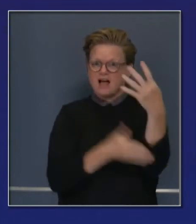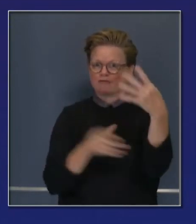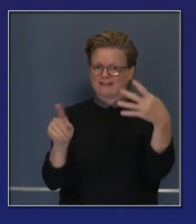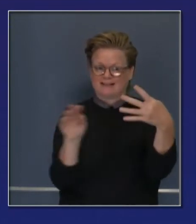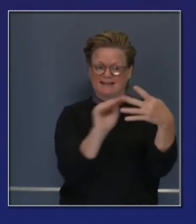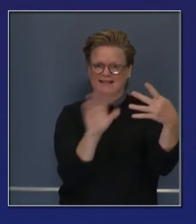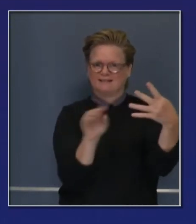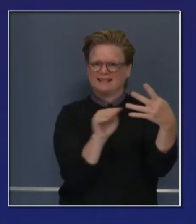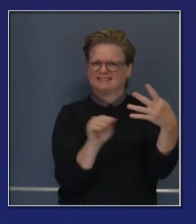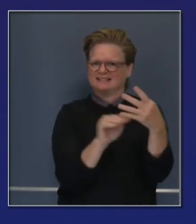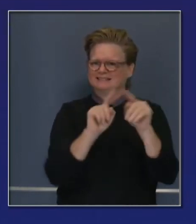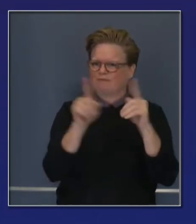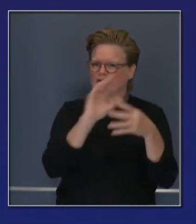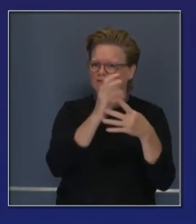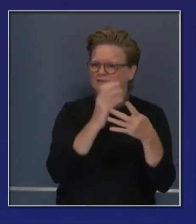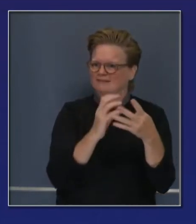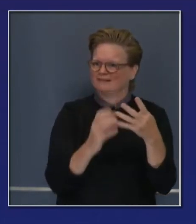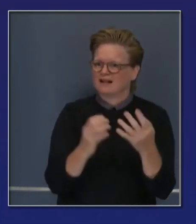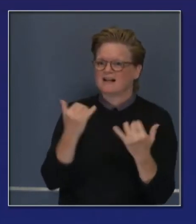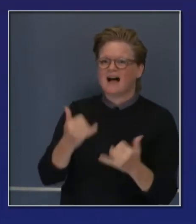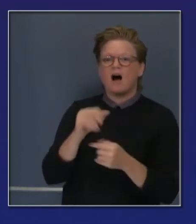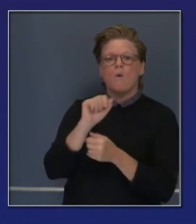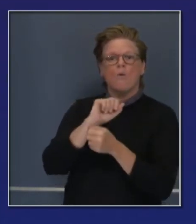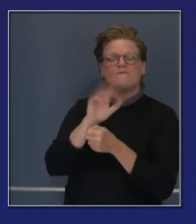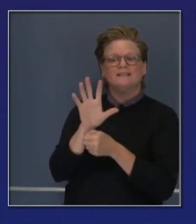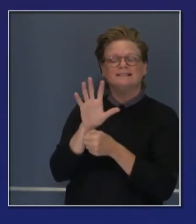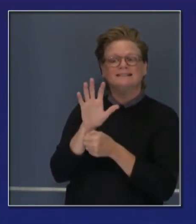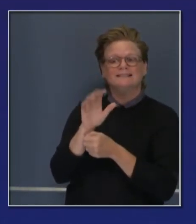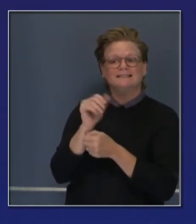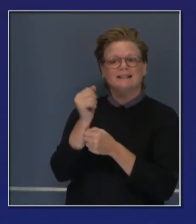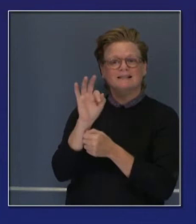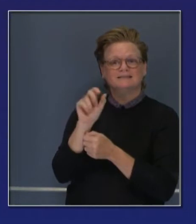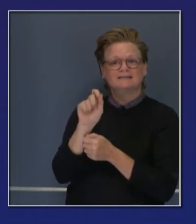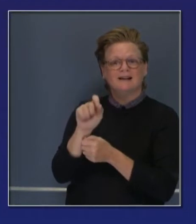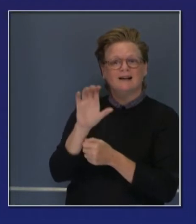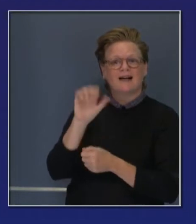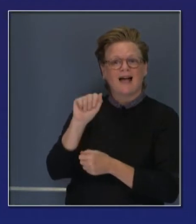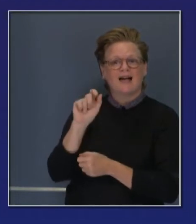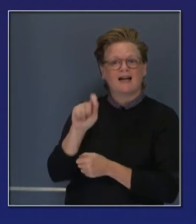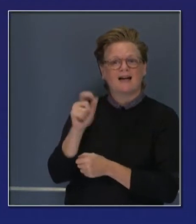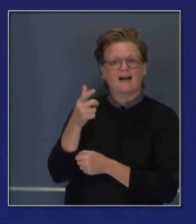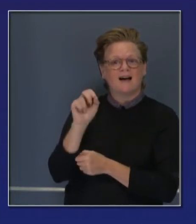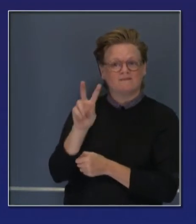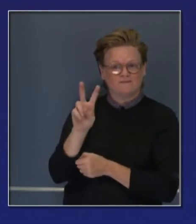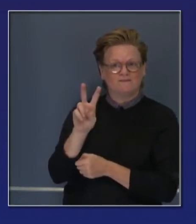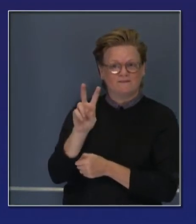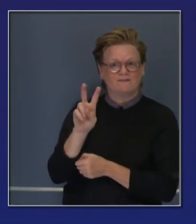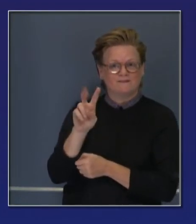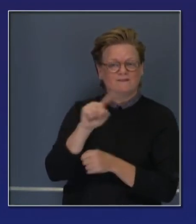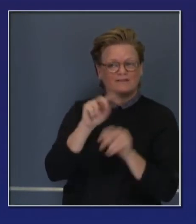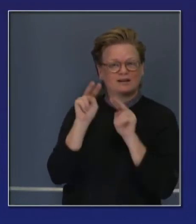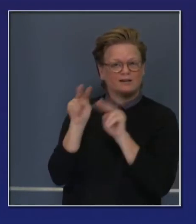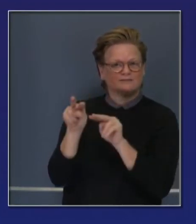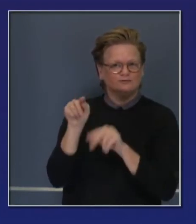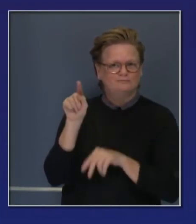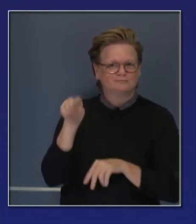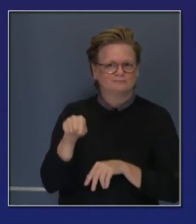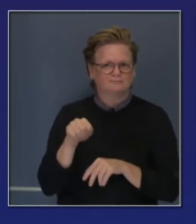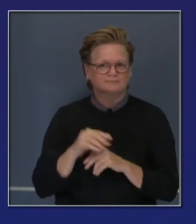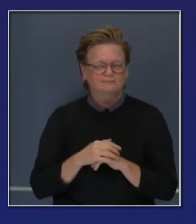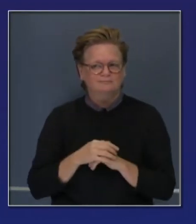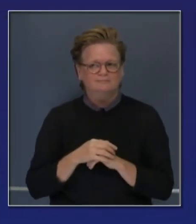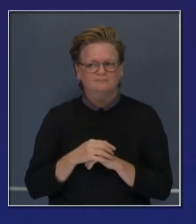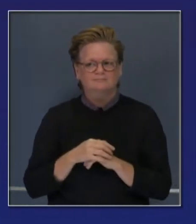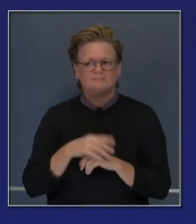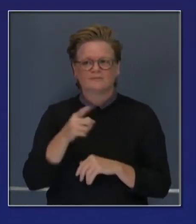COVID-19.ca.gov website. But if you're a county representative, you're a county health officer, you're a local leader, the 2 things that you